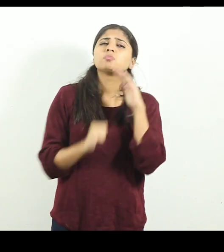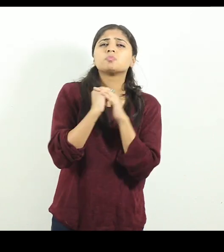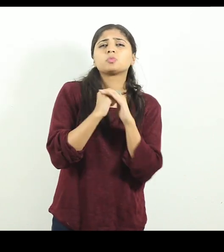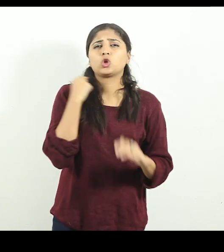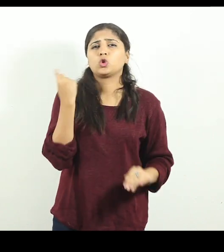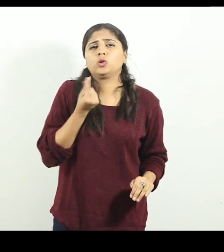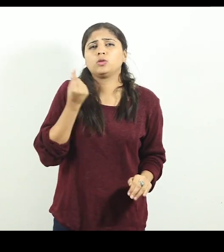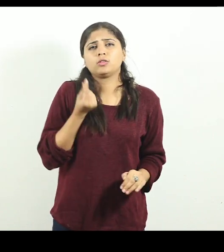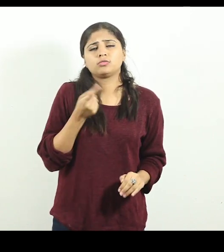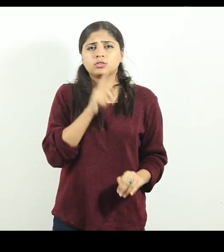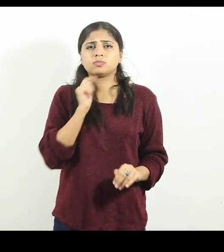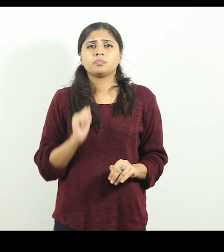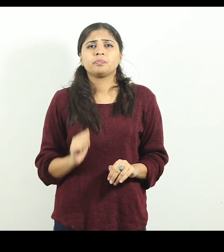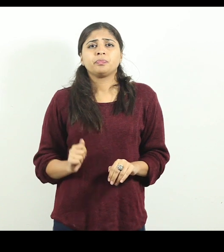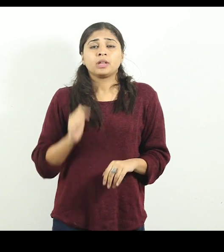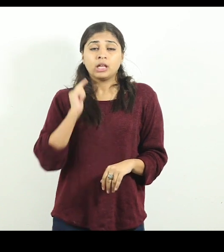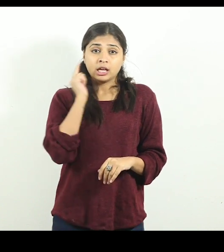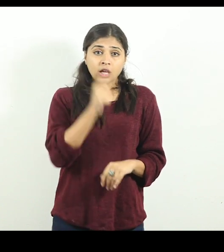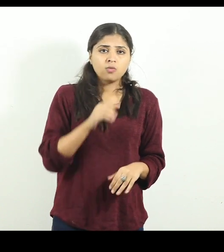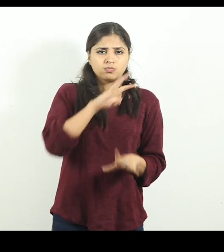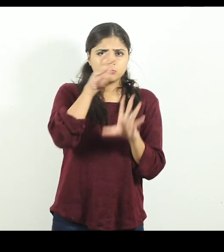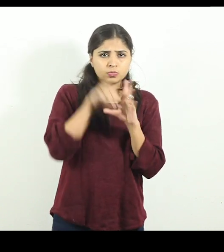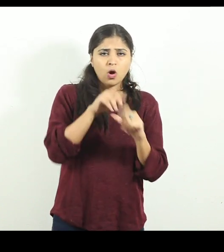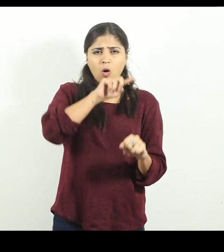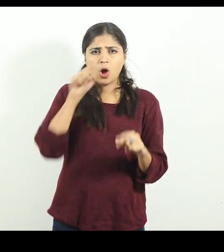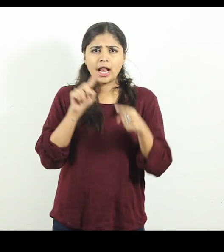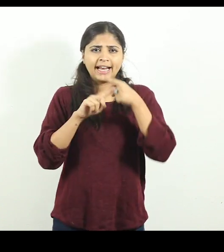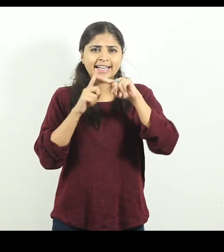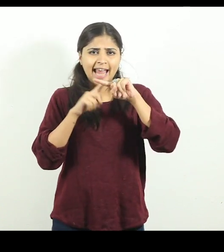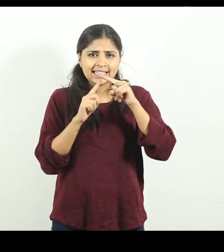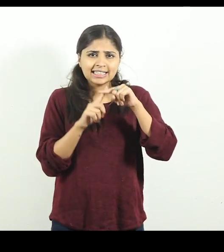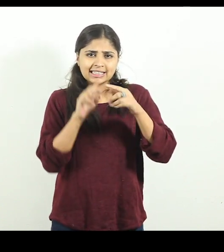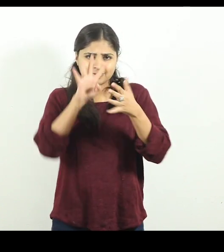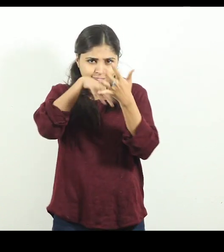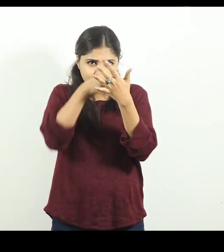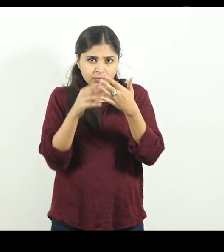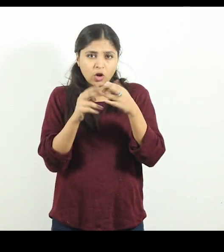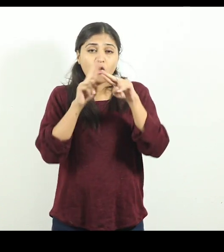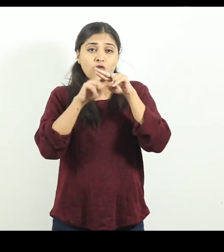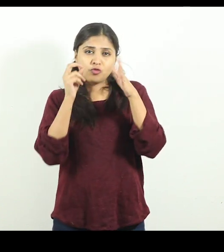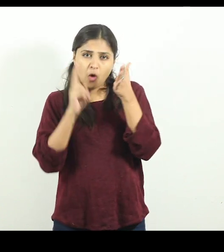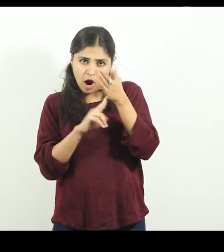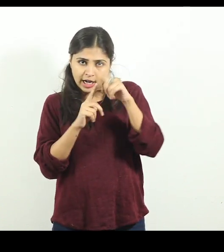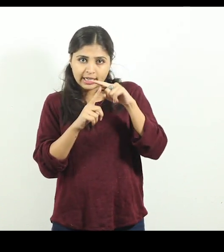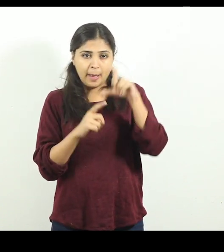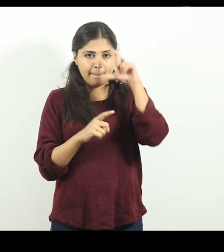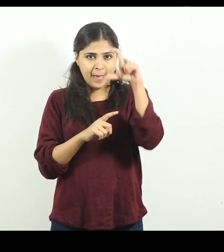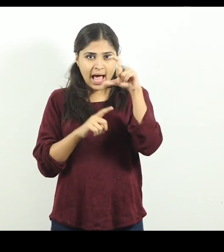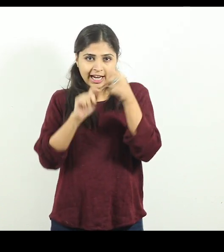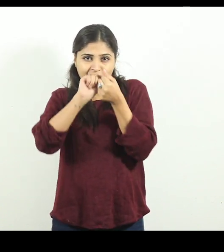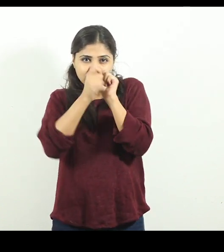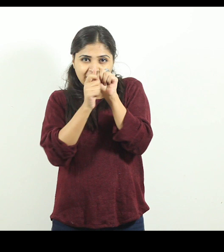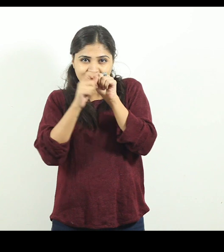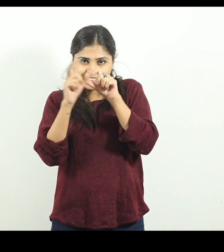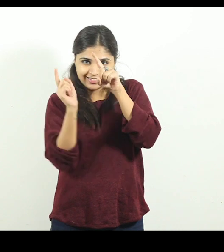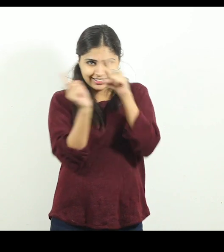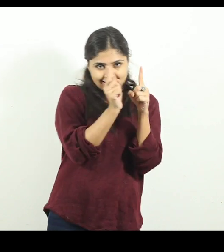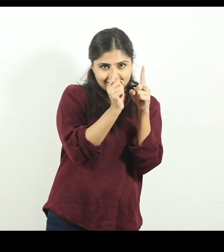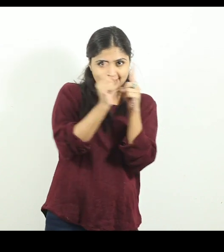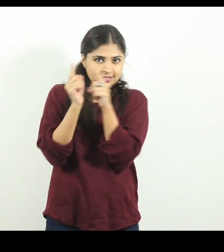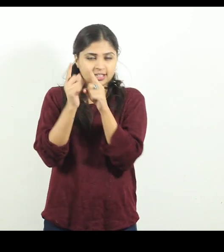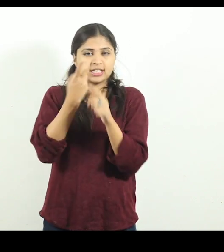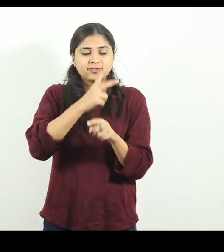tab. It incorporates all text formatting features such as font and paragraph changes.